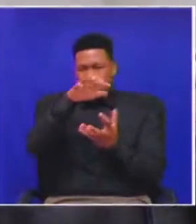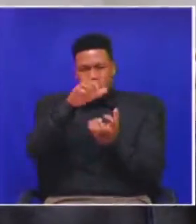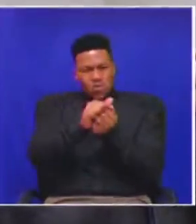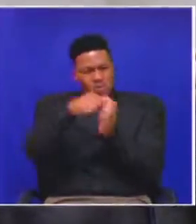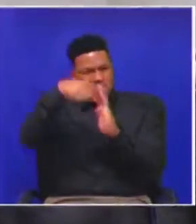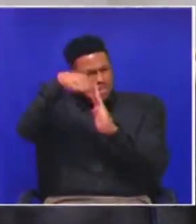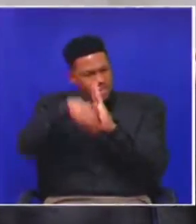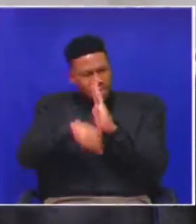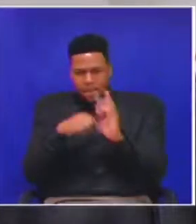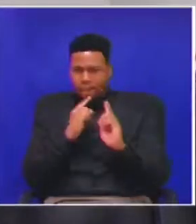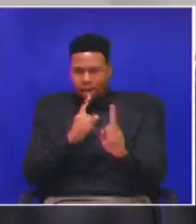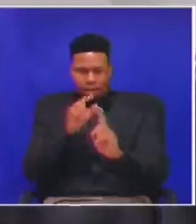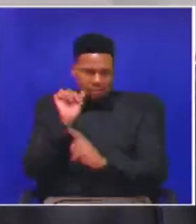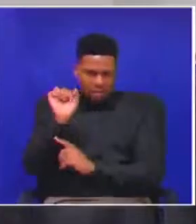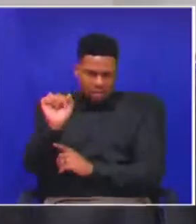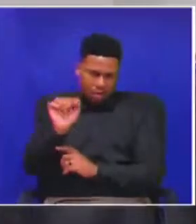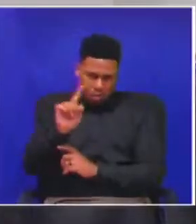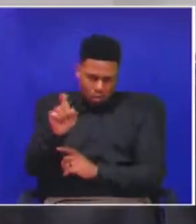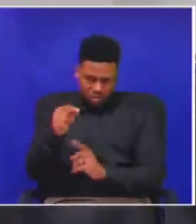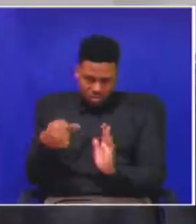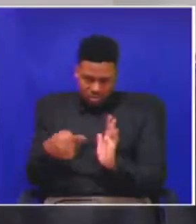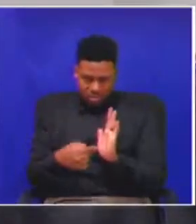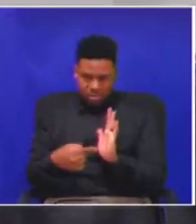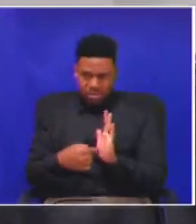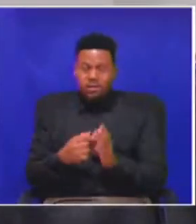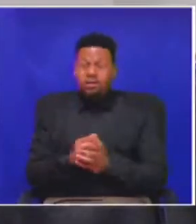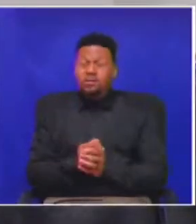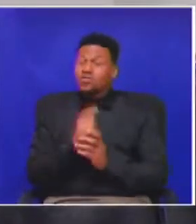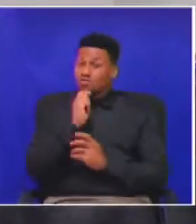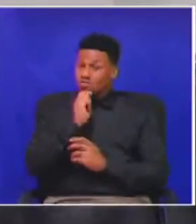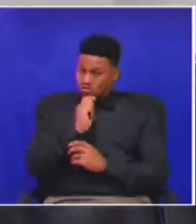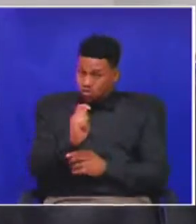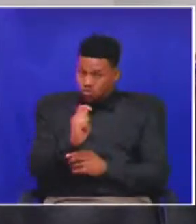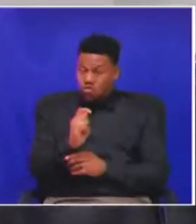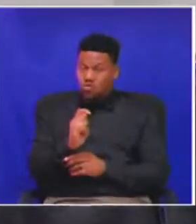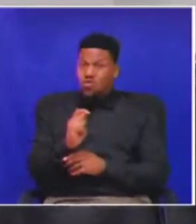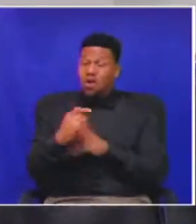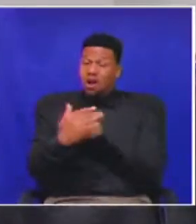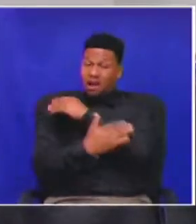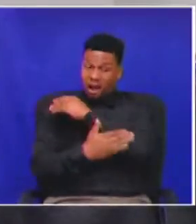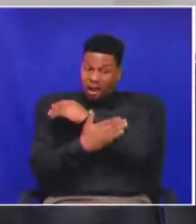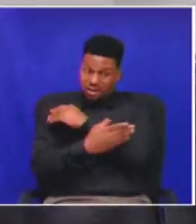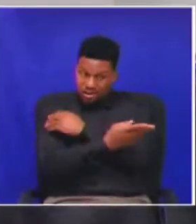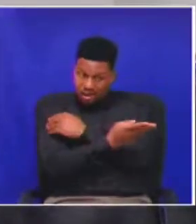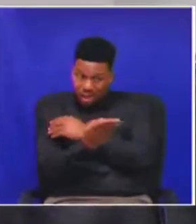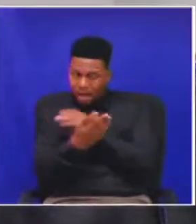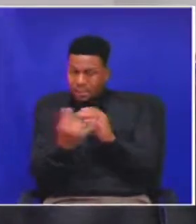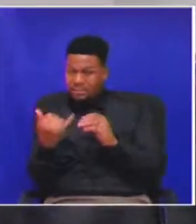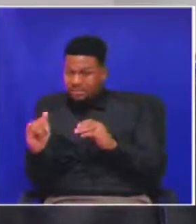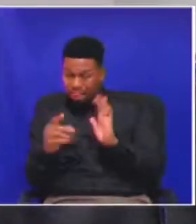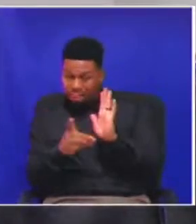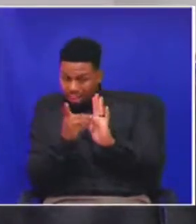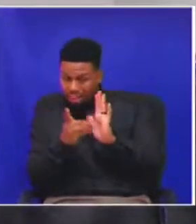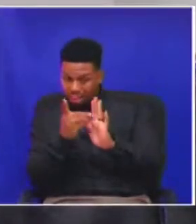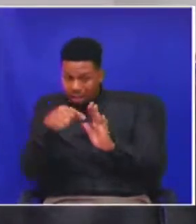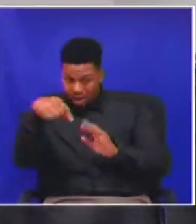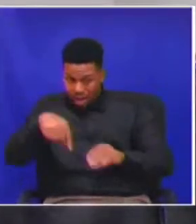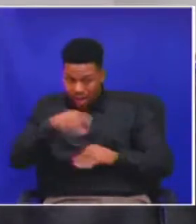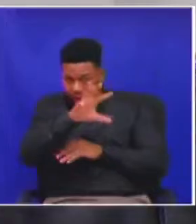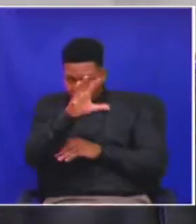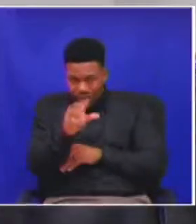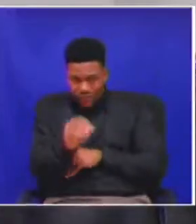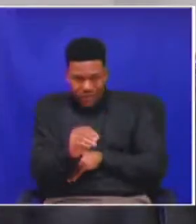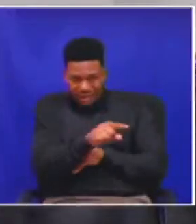question. Indeed, developing countries on the African continent face unsustainable